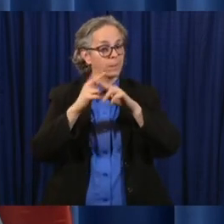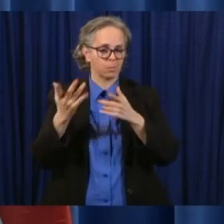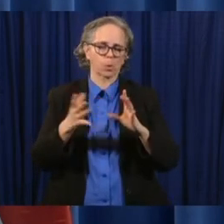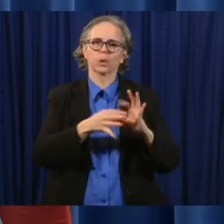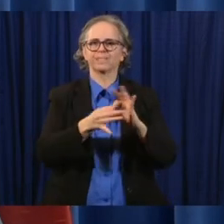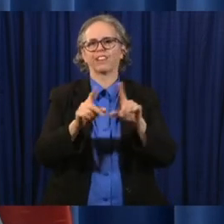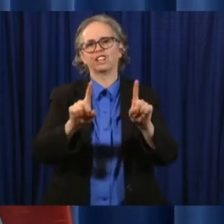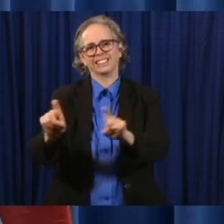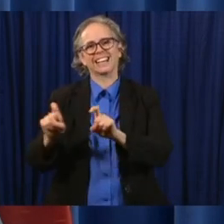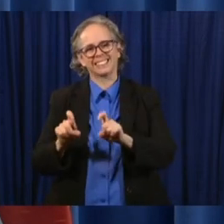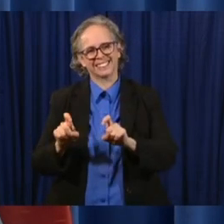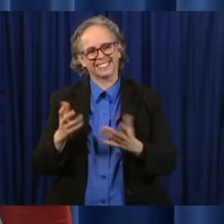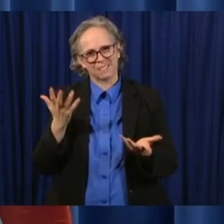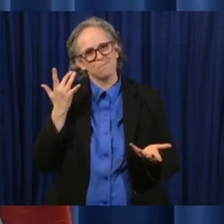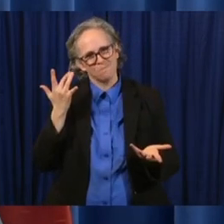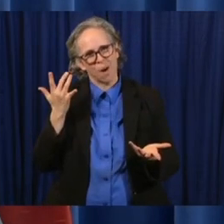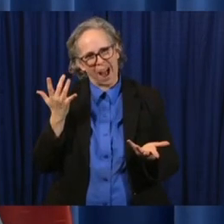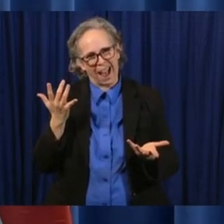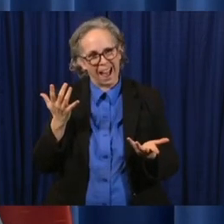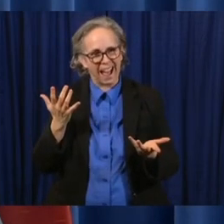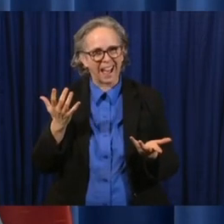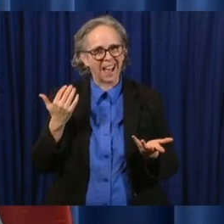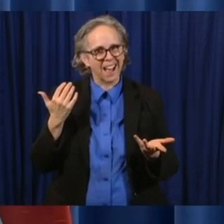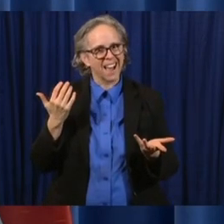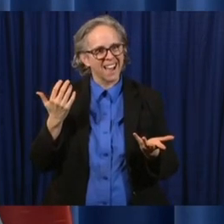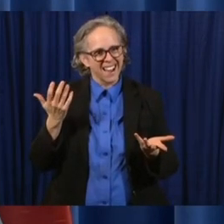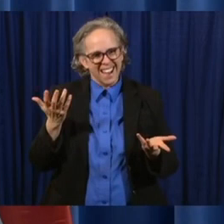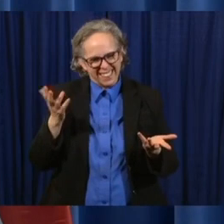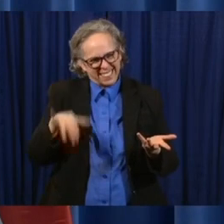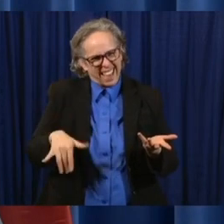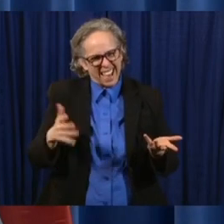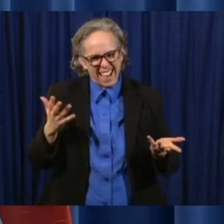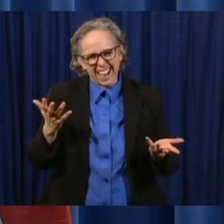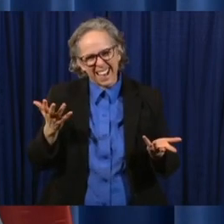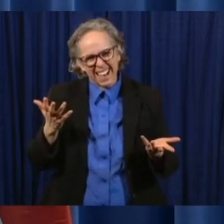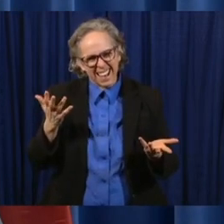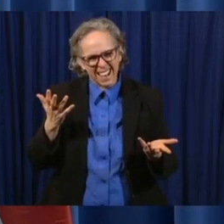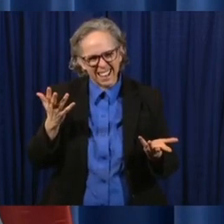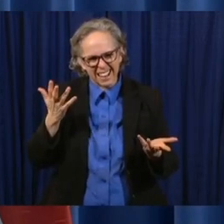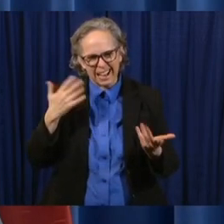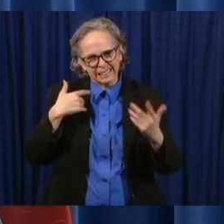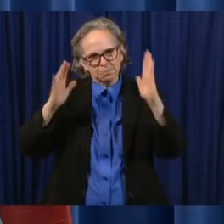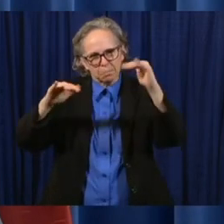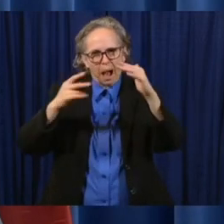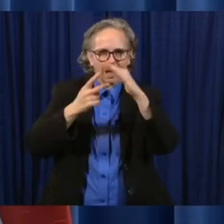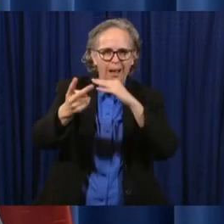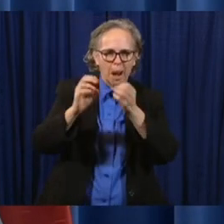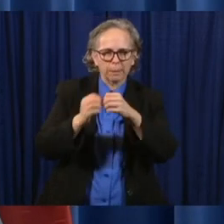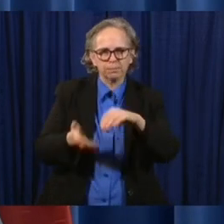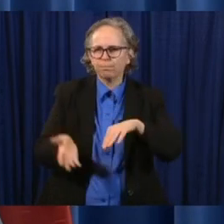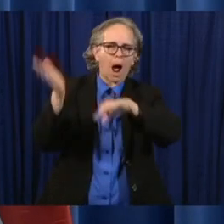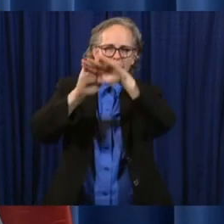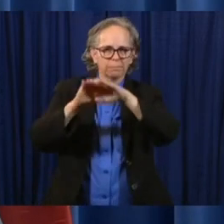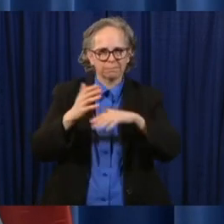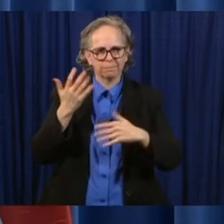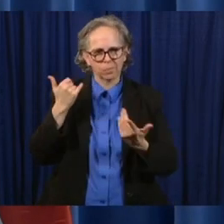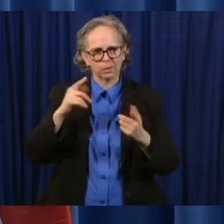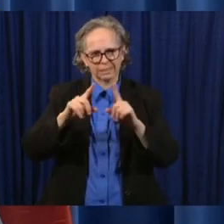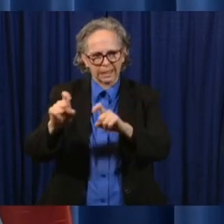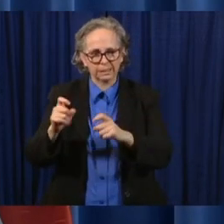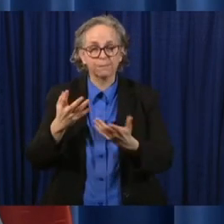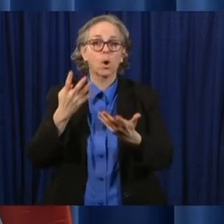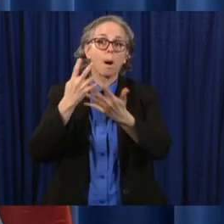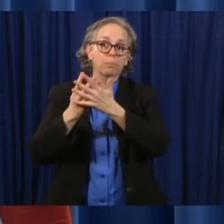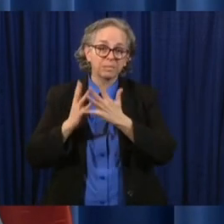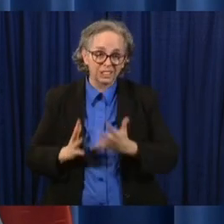testing now. And this is something that we're doing. We're going to be doing in regard to prisoners. We're going to be doing in regard